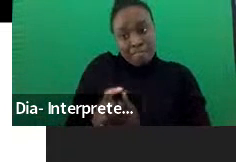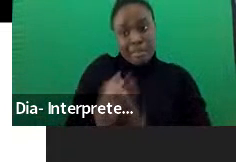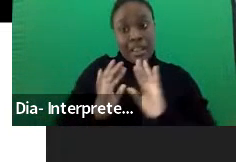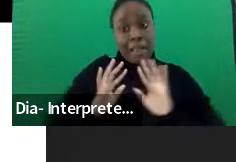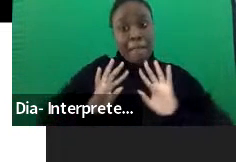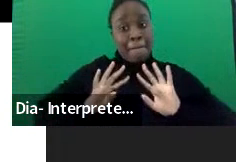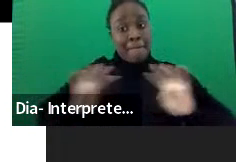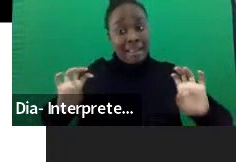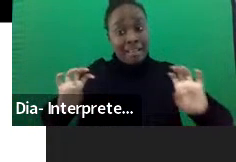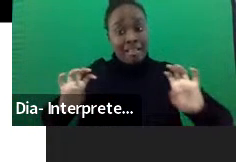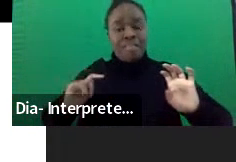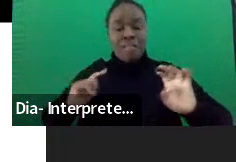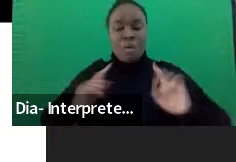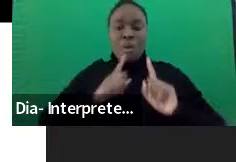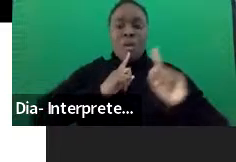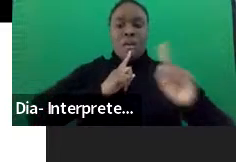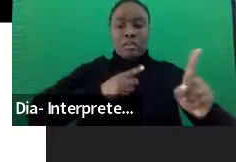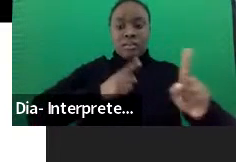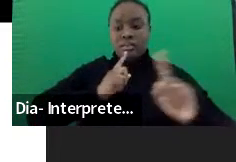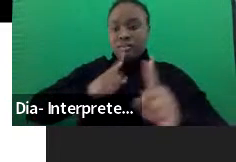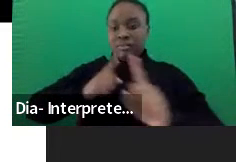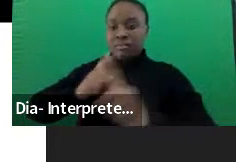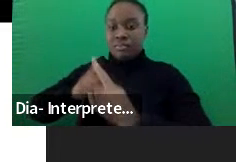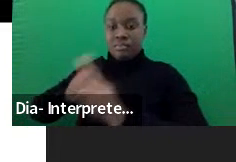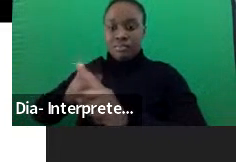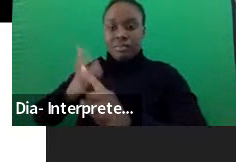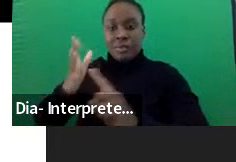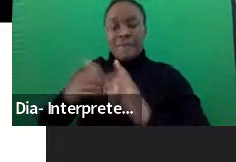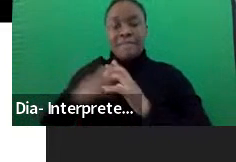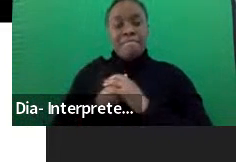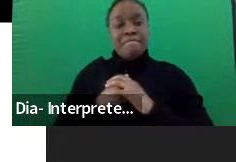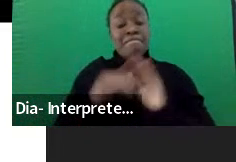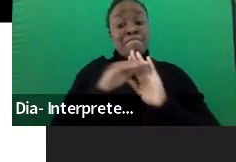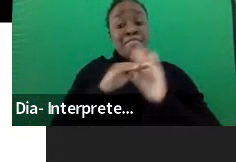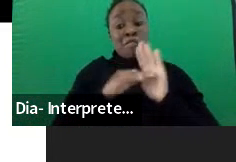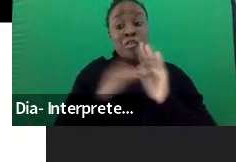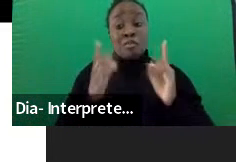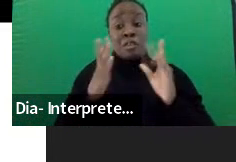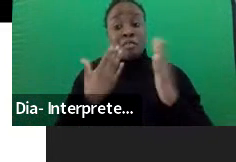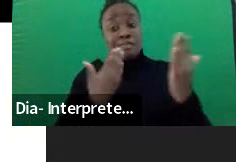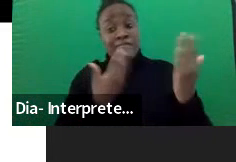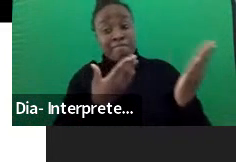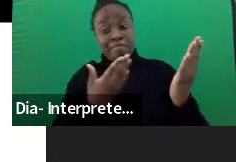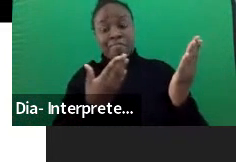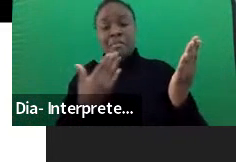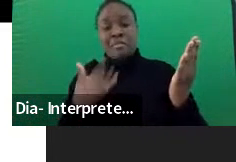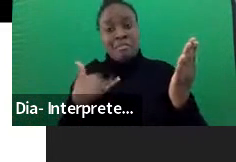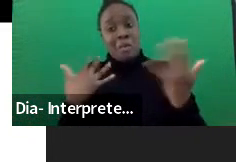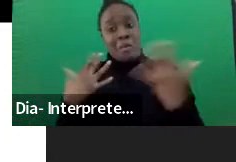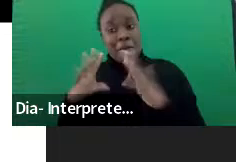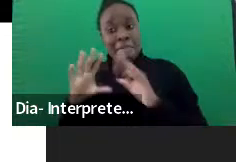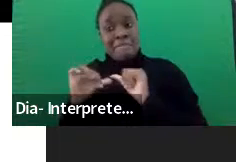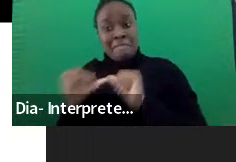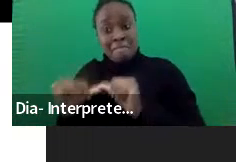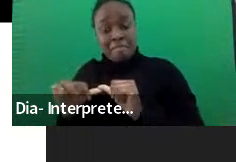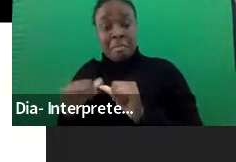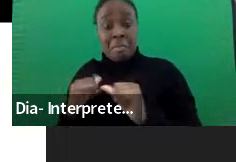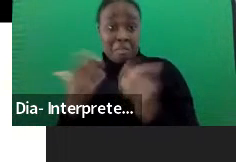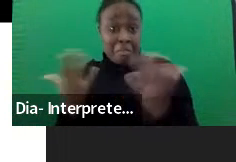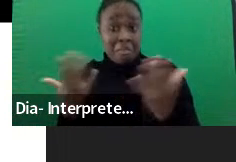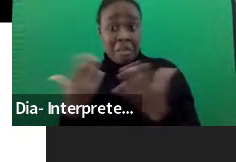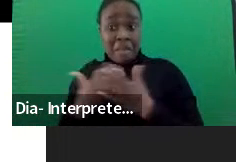experts. Program Director, without further ado, allow me